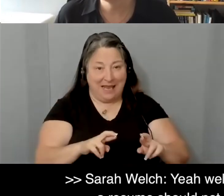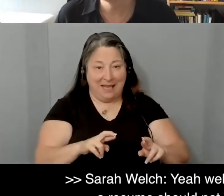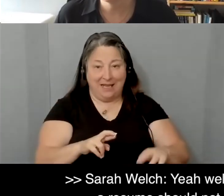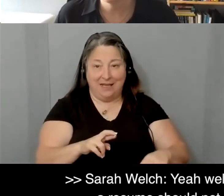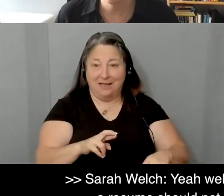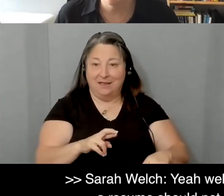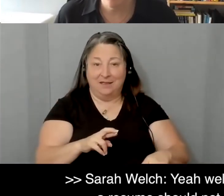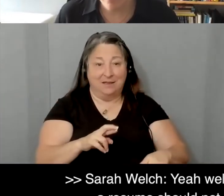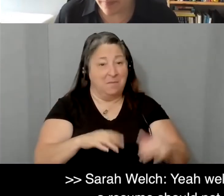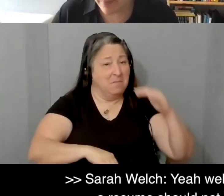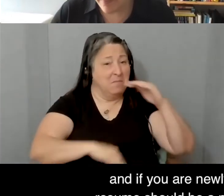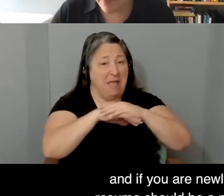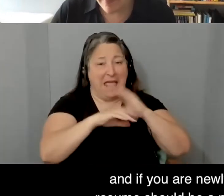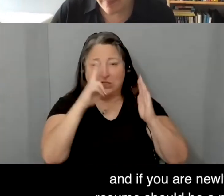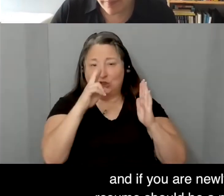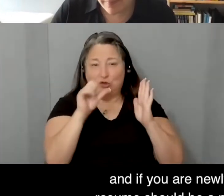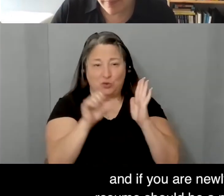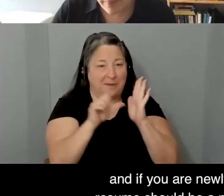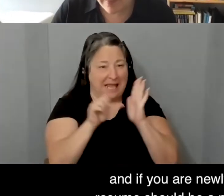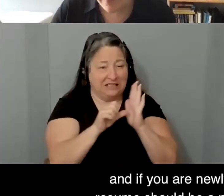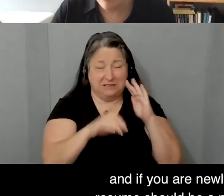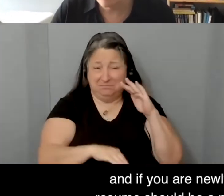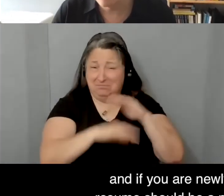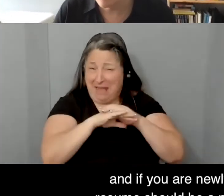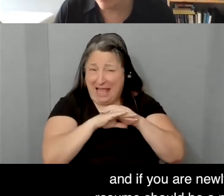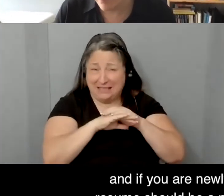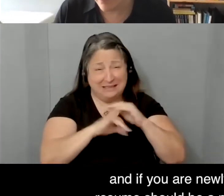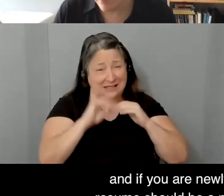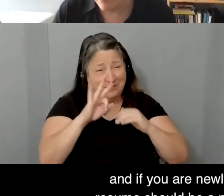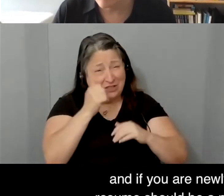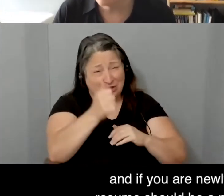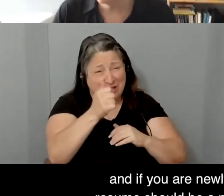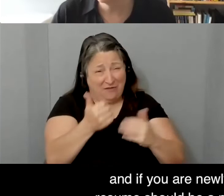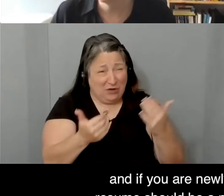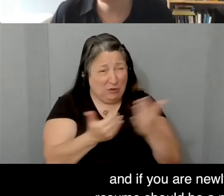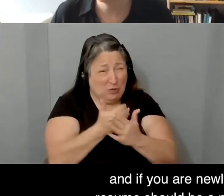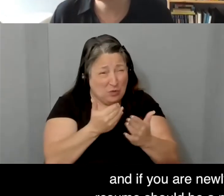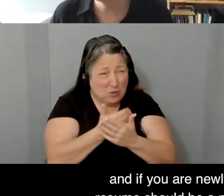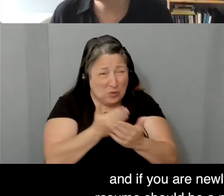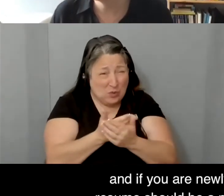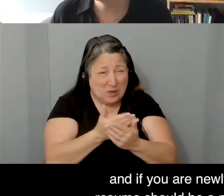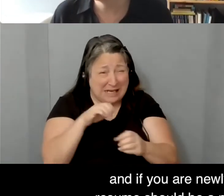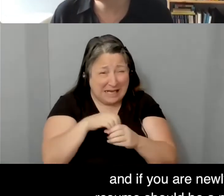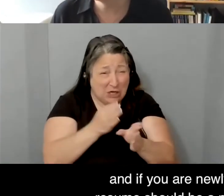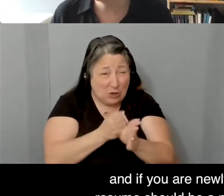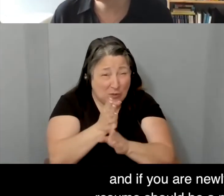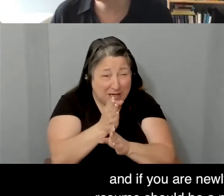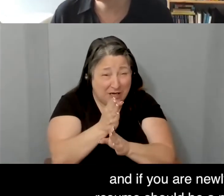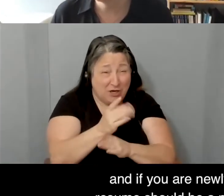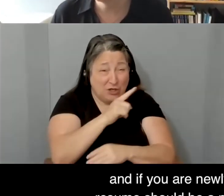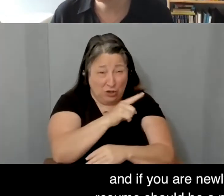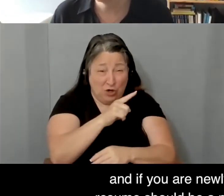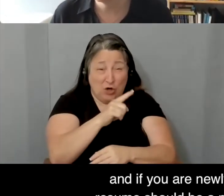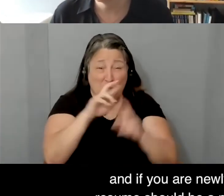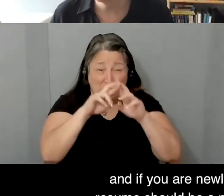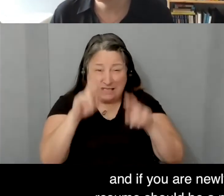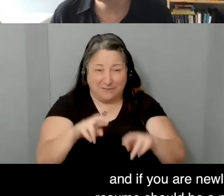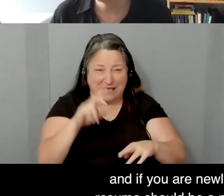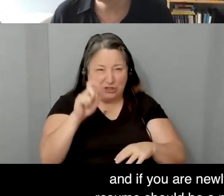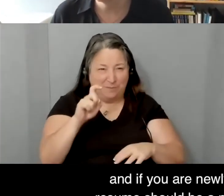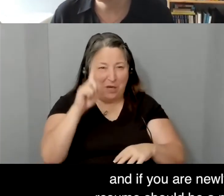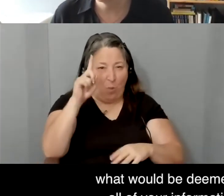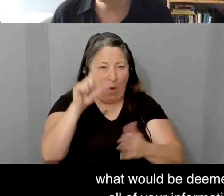more than 2 pages long. And if you are newly coming into a career, your resume should be a page long. You want